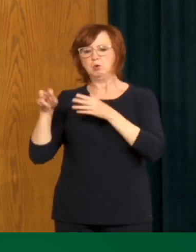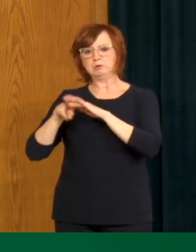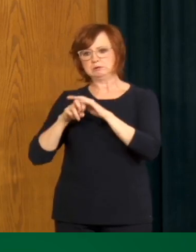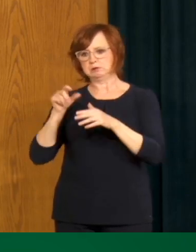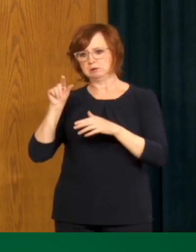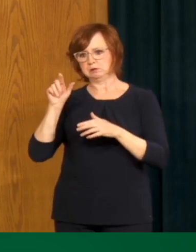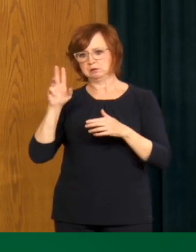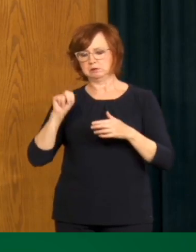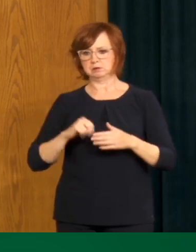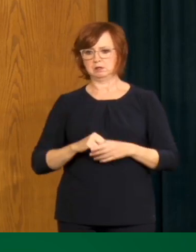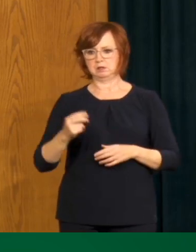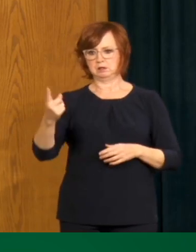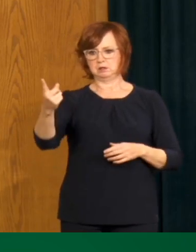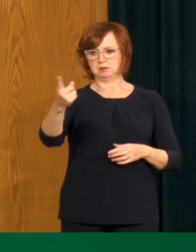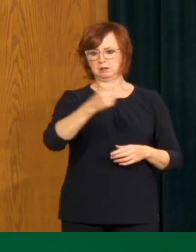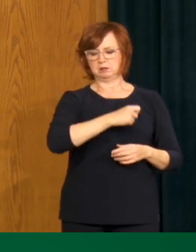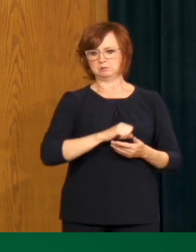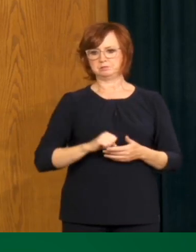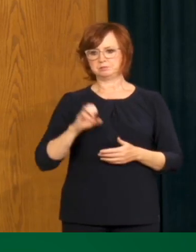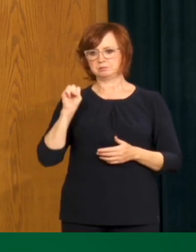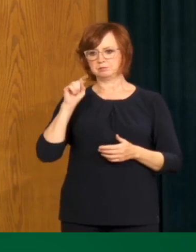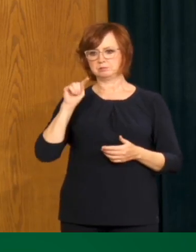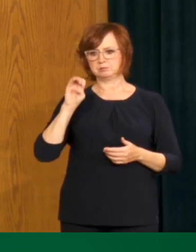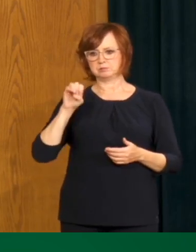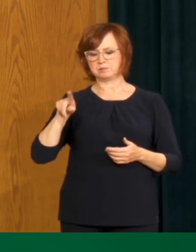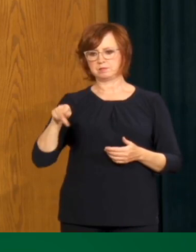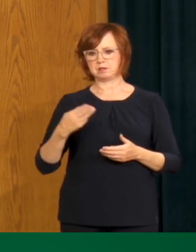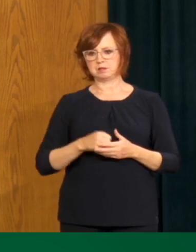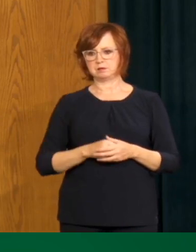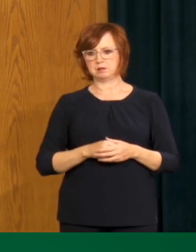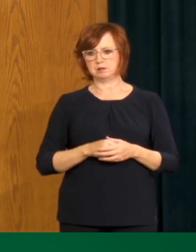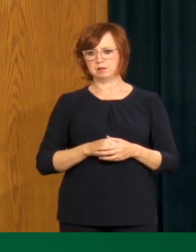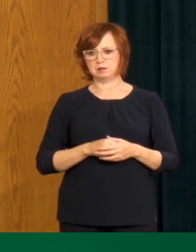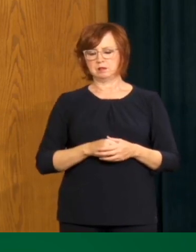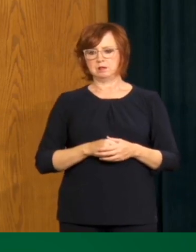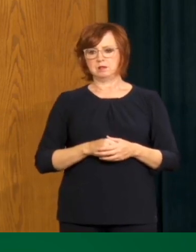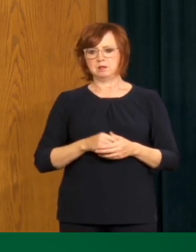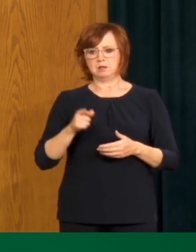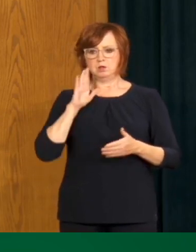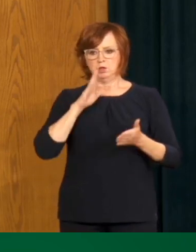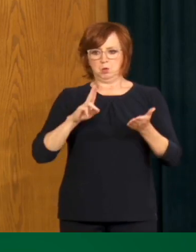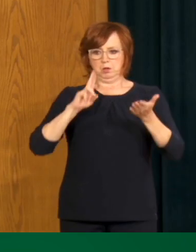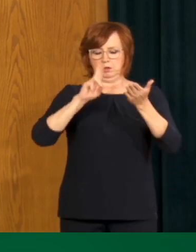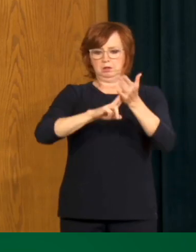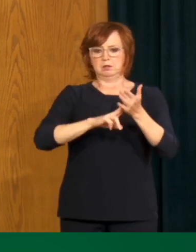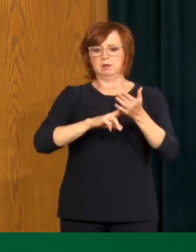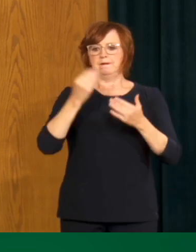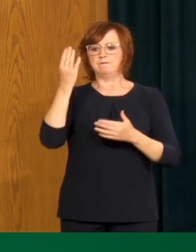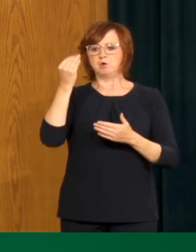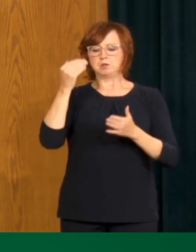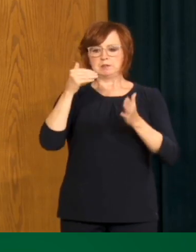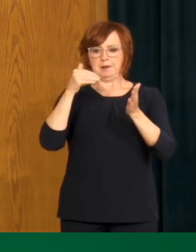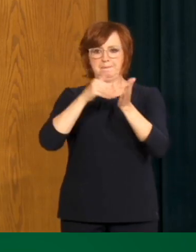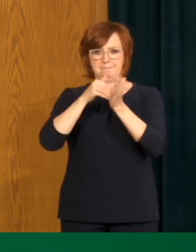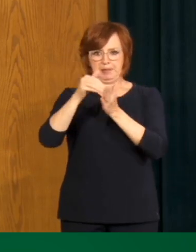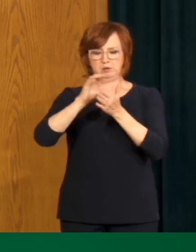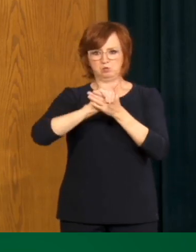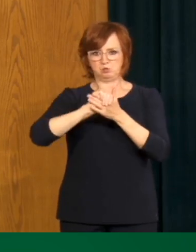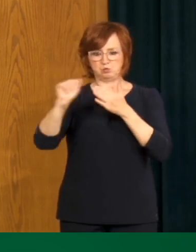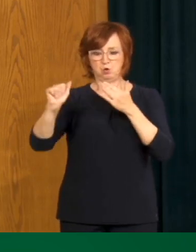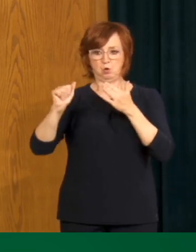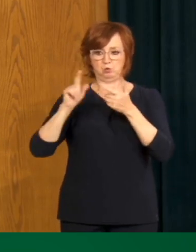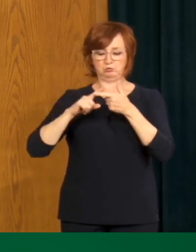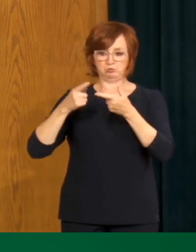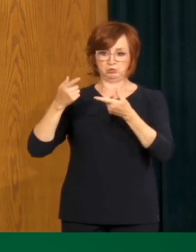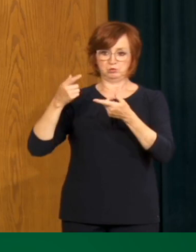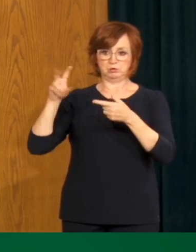to the Safe Restart Agreement to get a piece of that $14 million worth of transfers on the table from the We haven't feds? made a full decision on